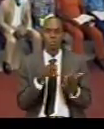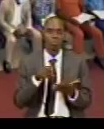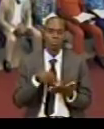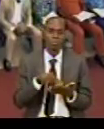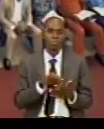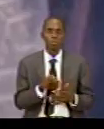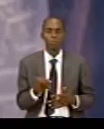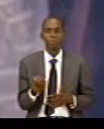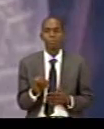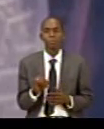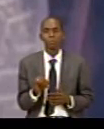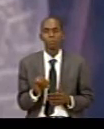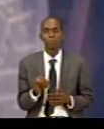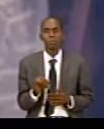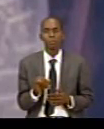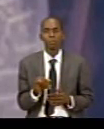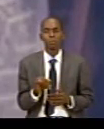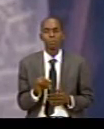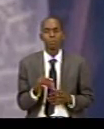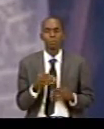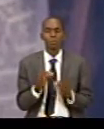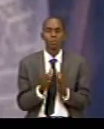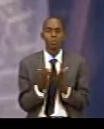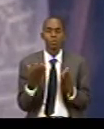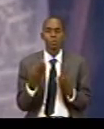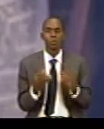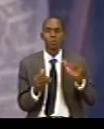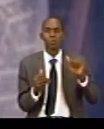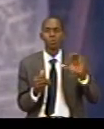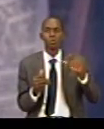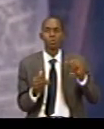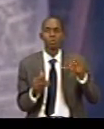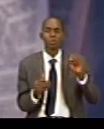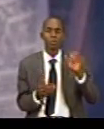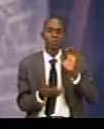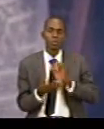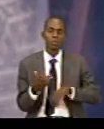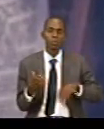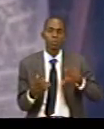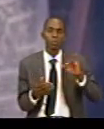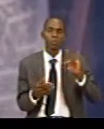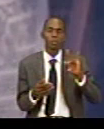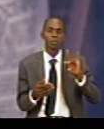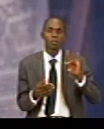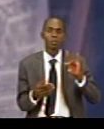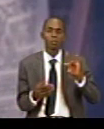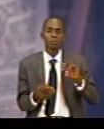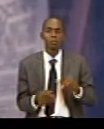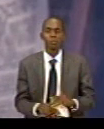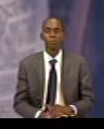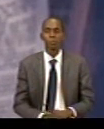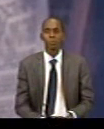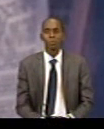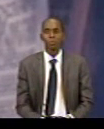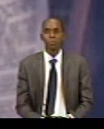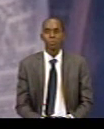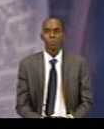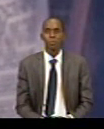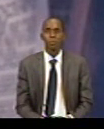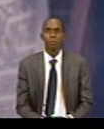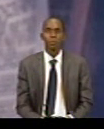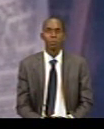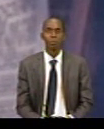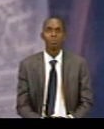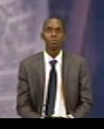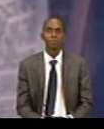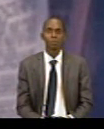reading. The Acts of the Apostles, chapter 18. After these things, Paul departed from Athens and